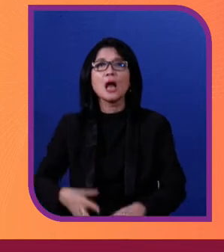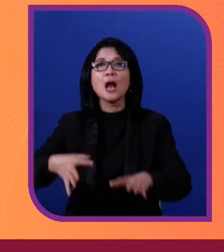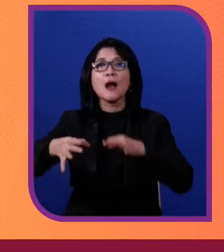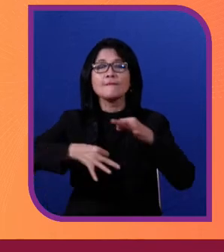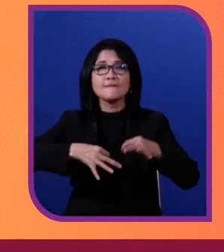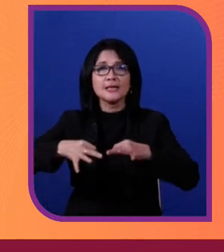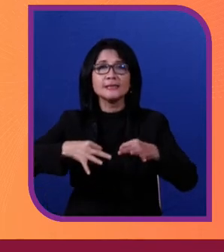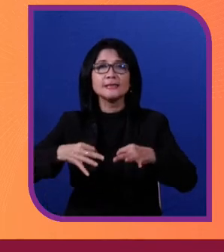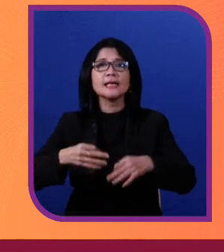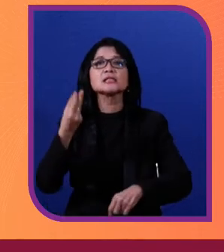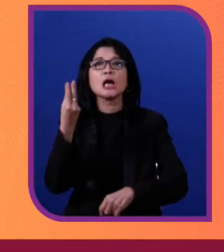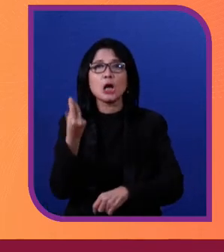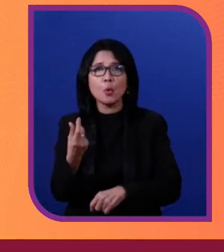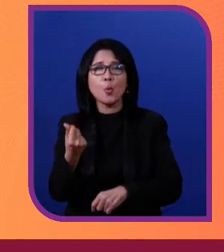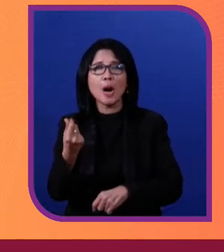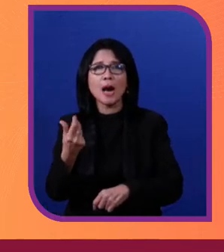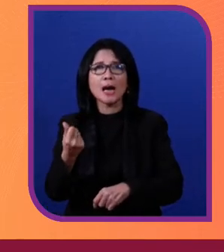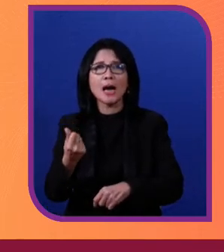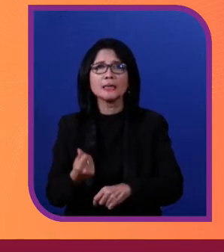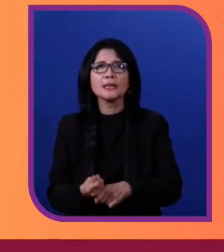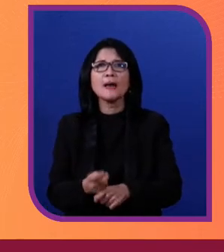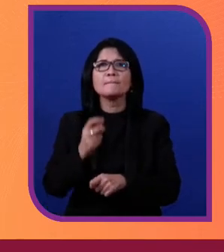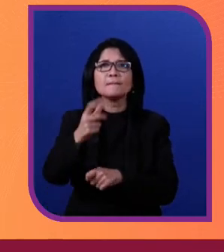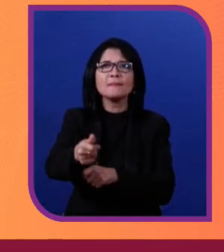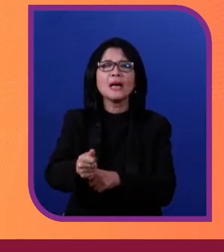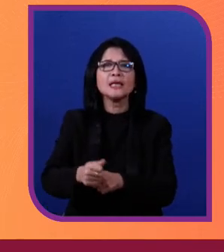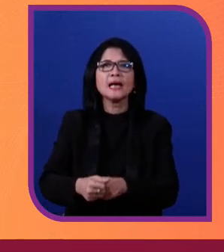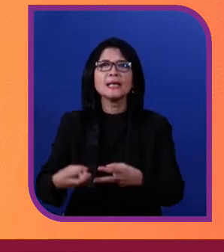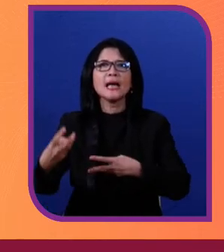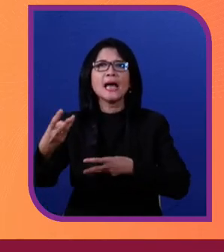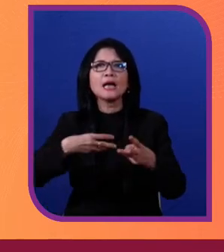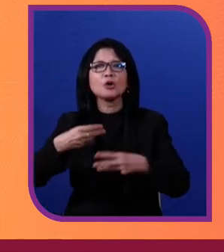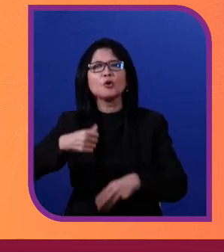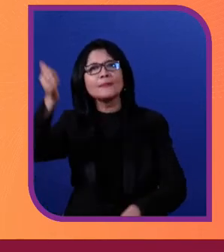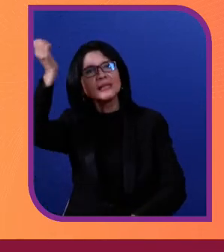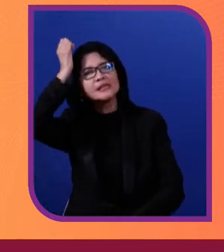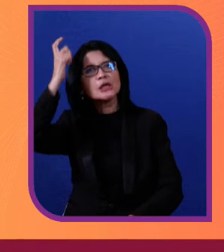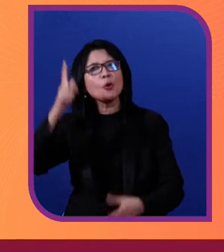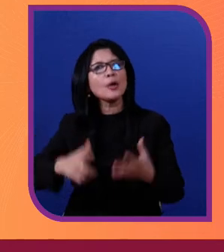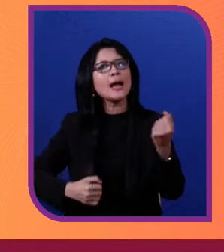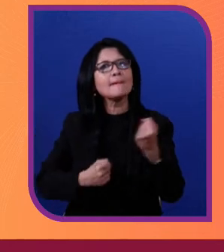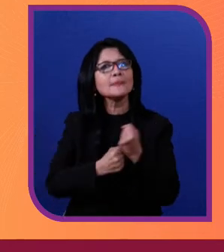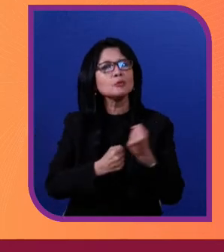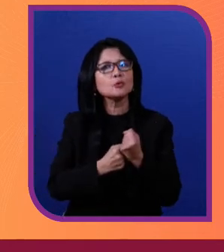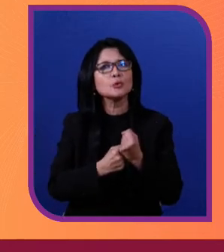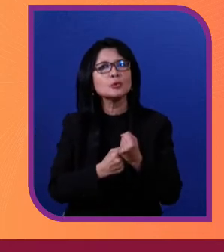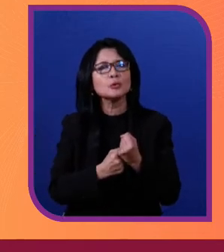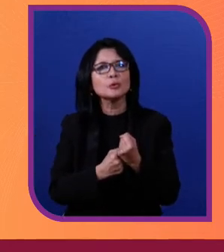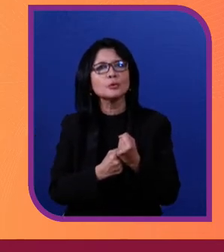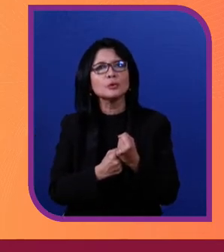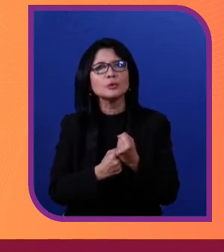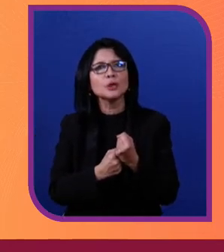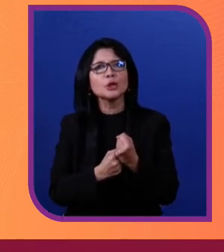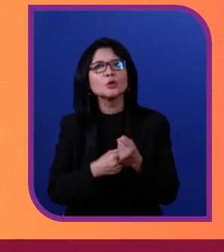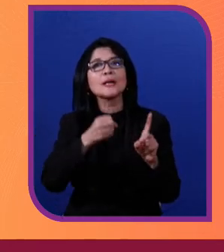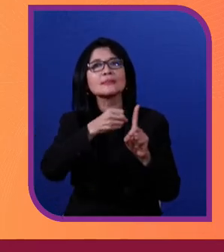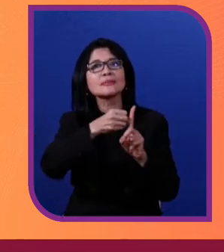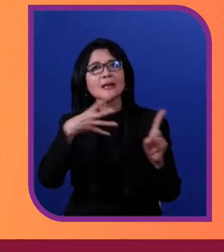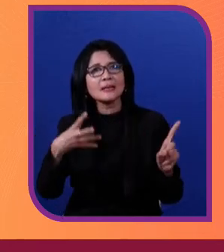10 dusta please forward subtitles.com s60